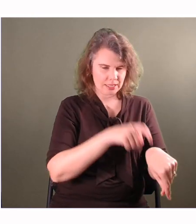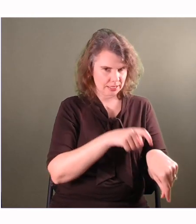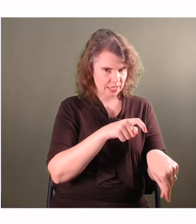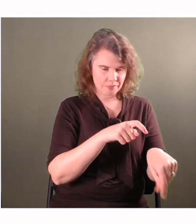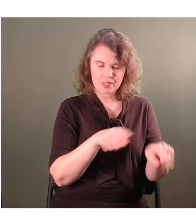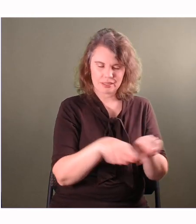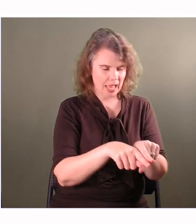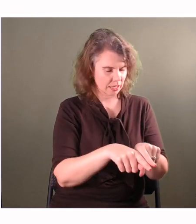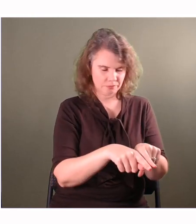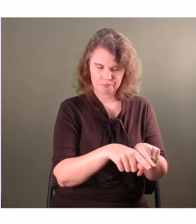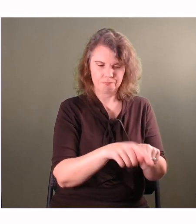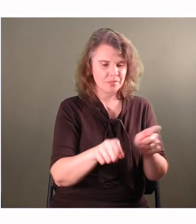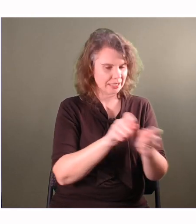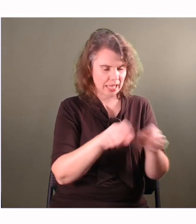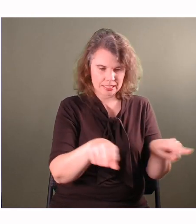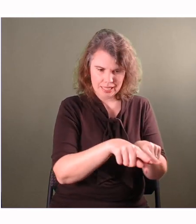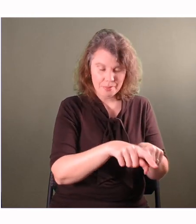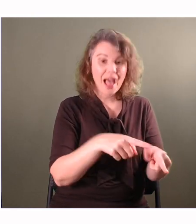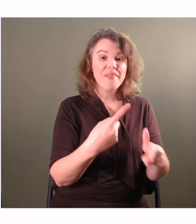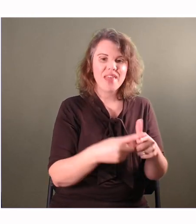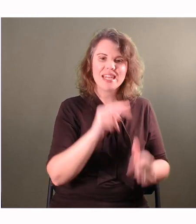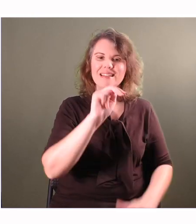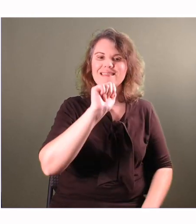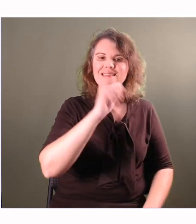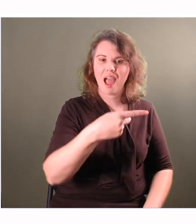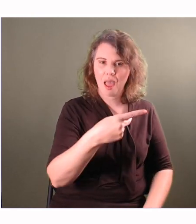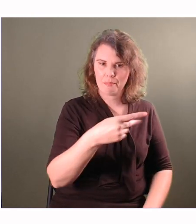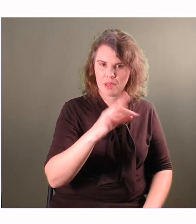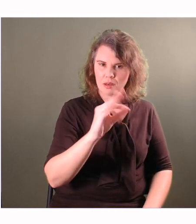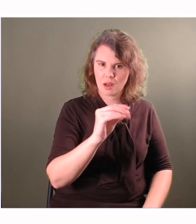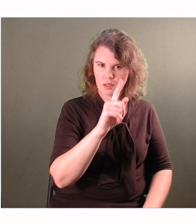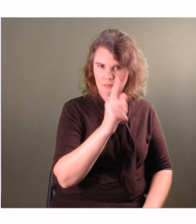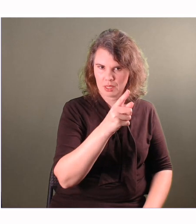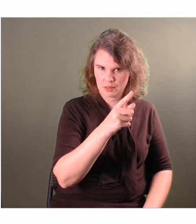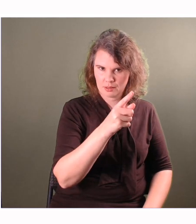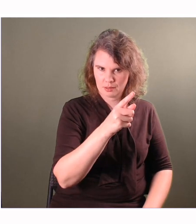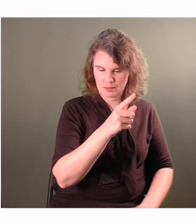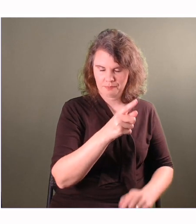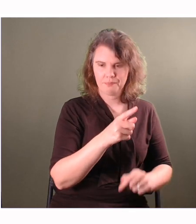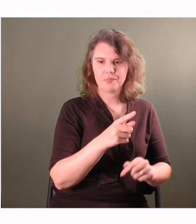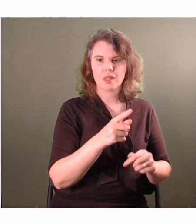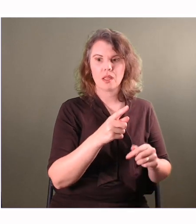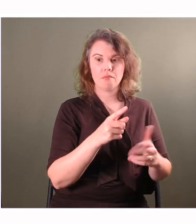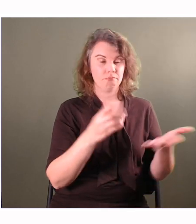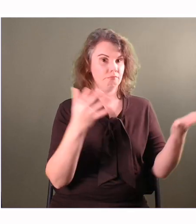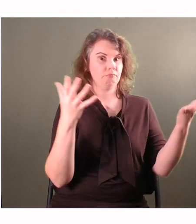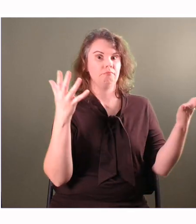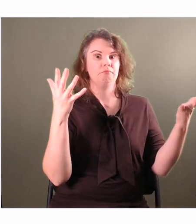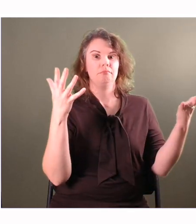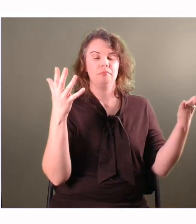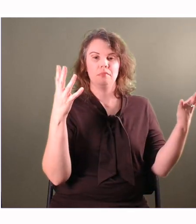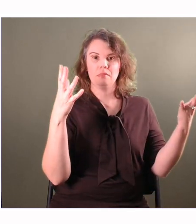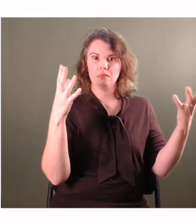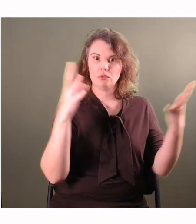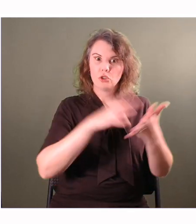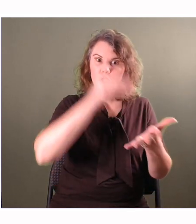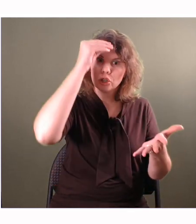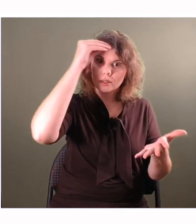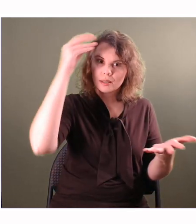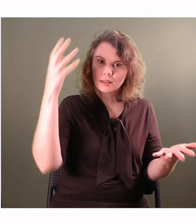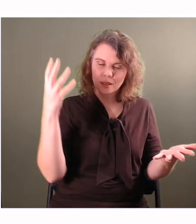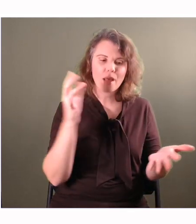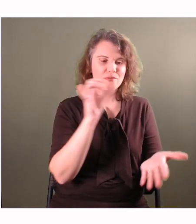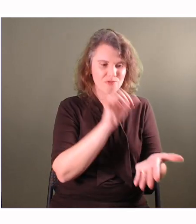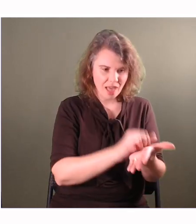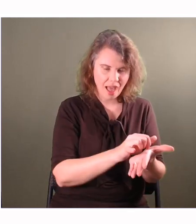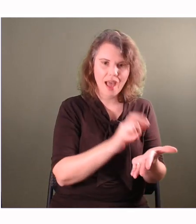same thing in the first session and then took a nap for 90 minutes, and bang, you see